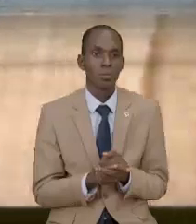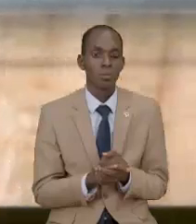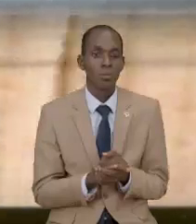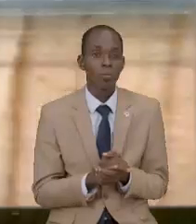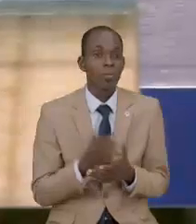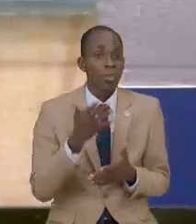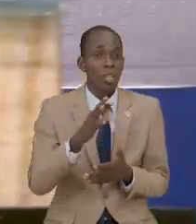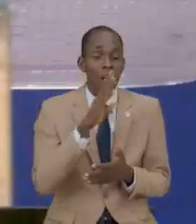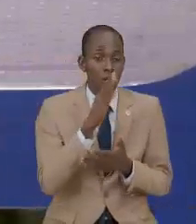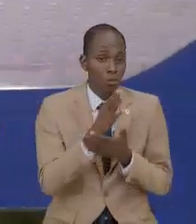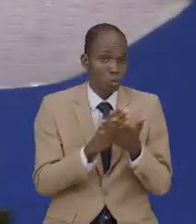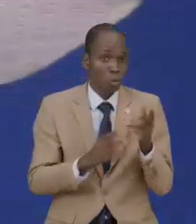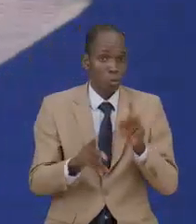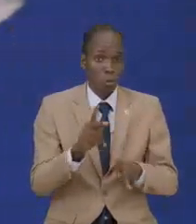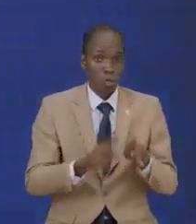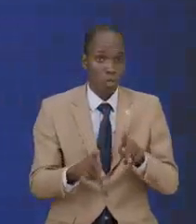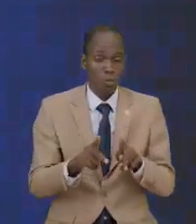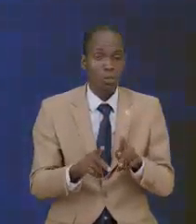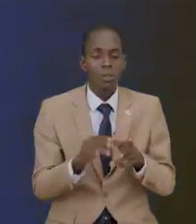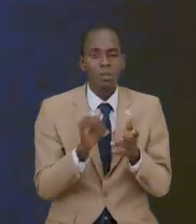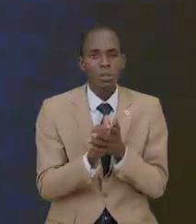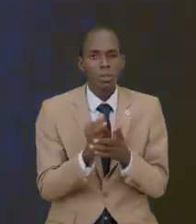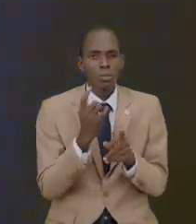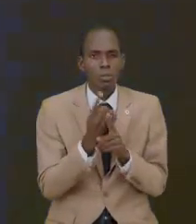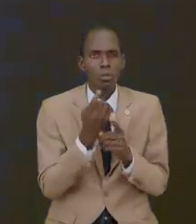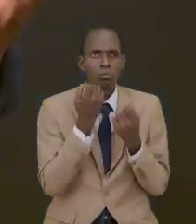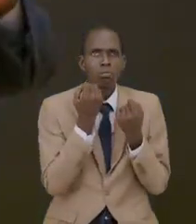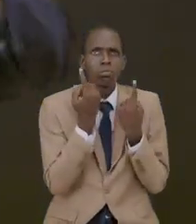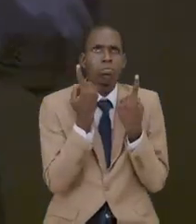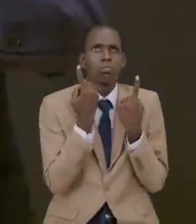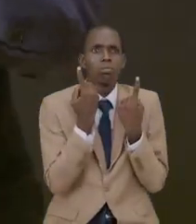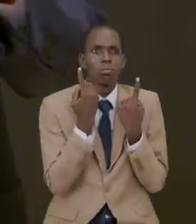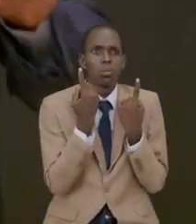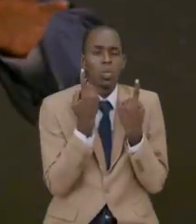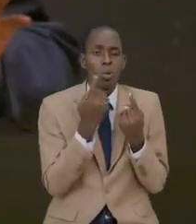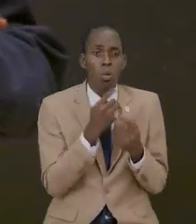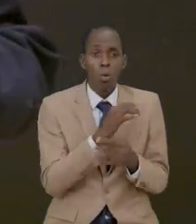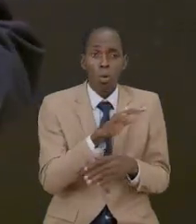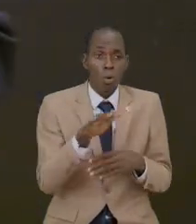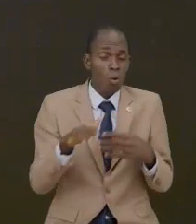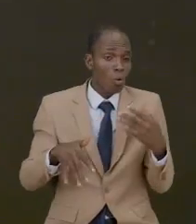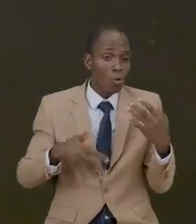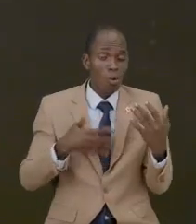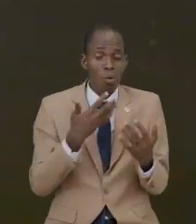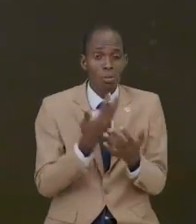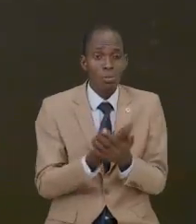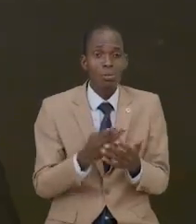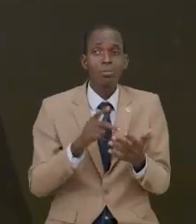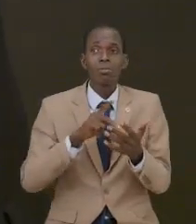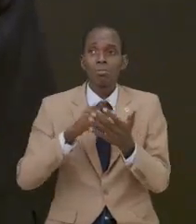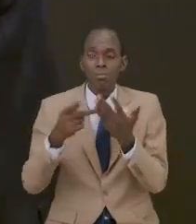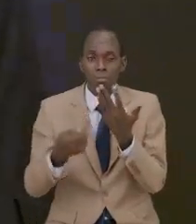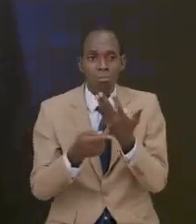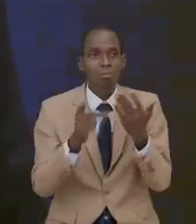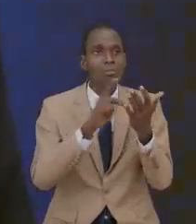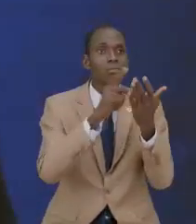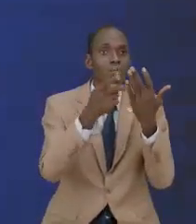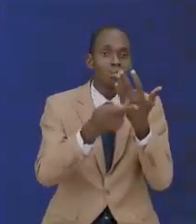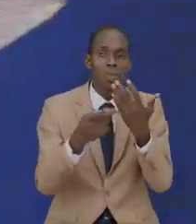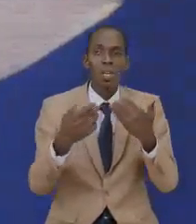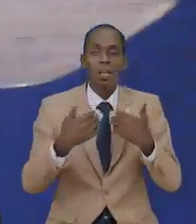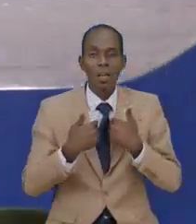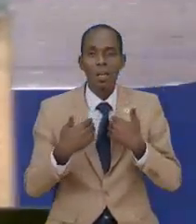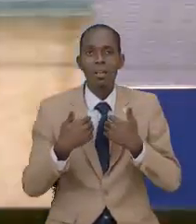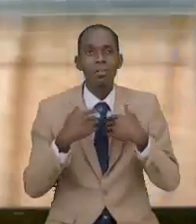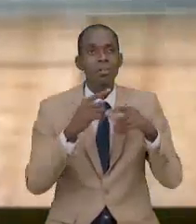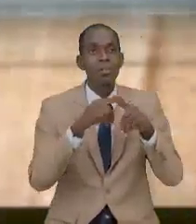are some people that even wonder, all these crusades we are having, and then we say you want